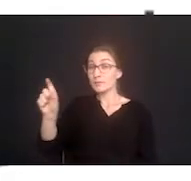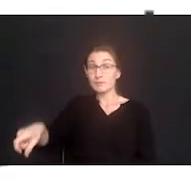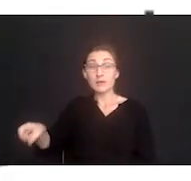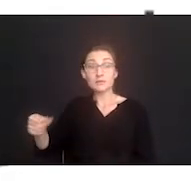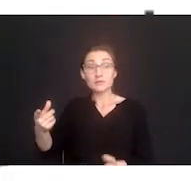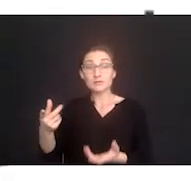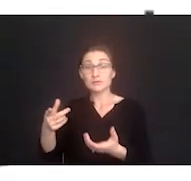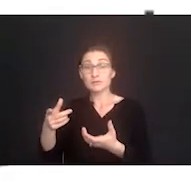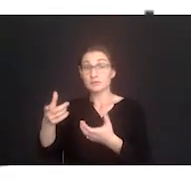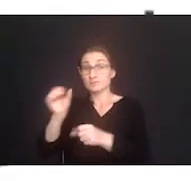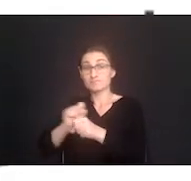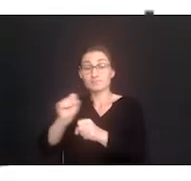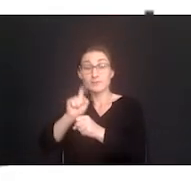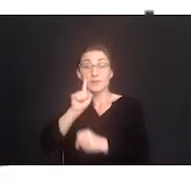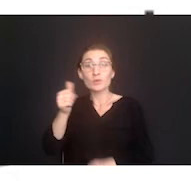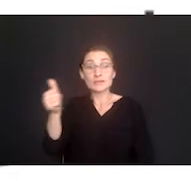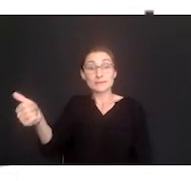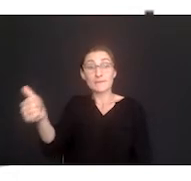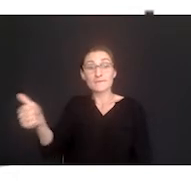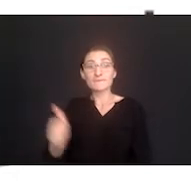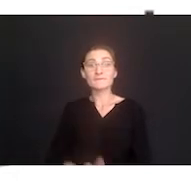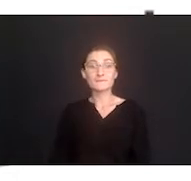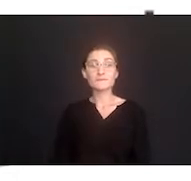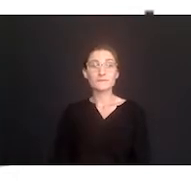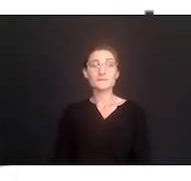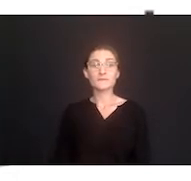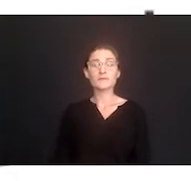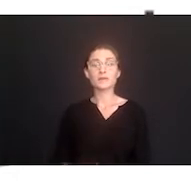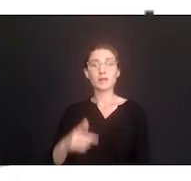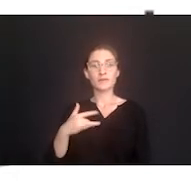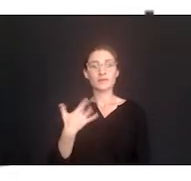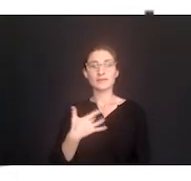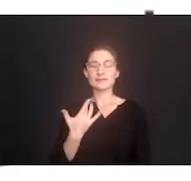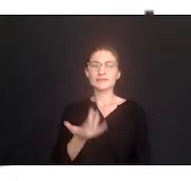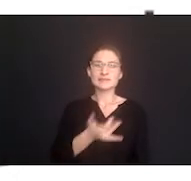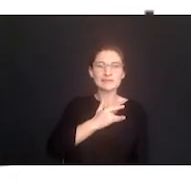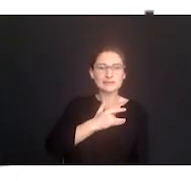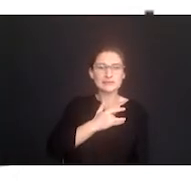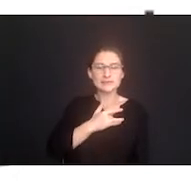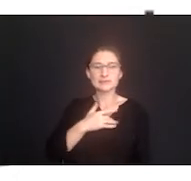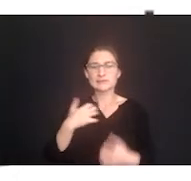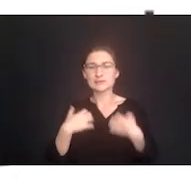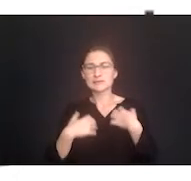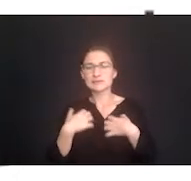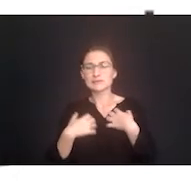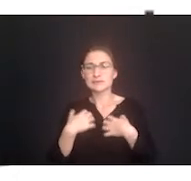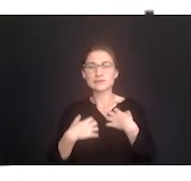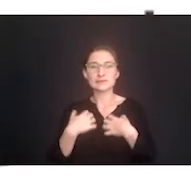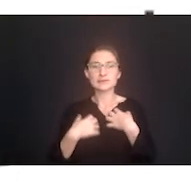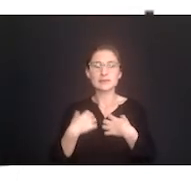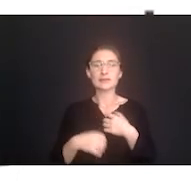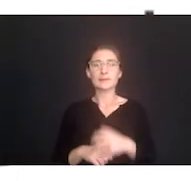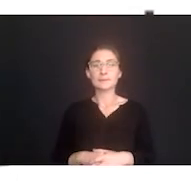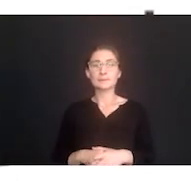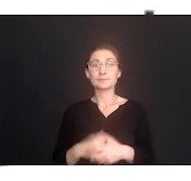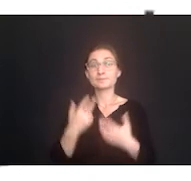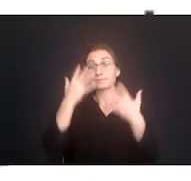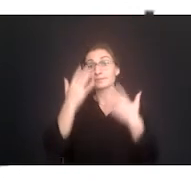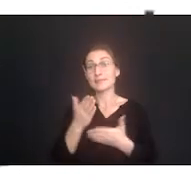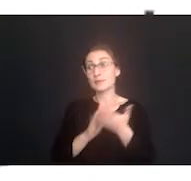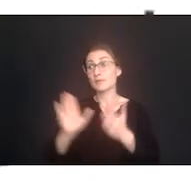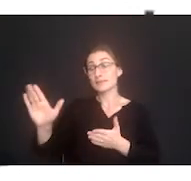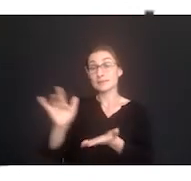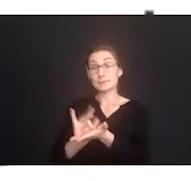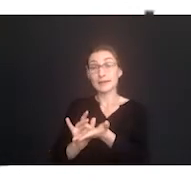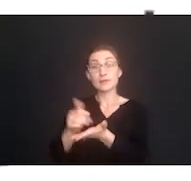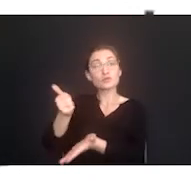for herself potentially, and they feel unprepared to deal with the emotional toll of some of the side effects of his medication. Unfortunately, with some of his